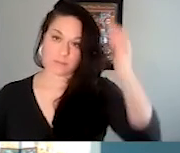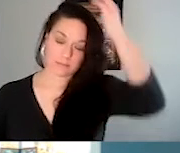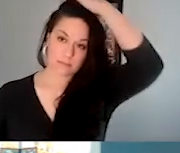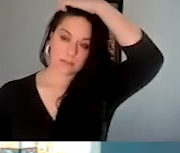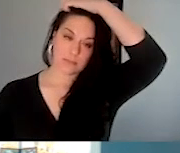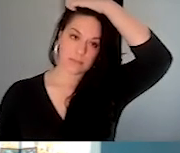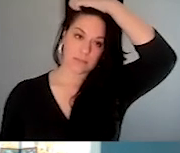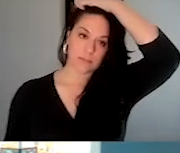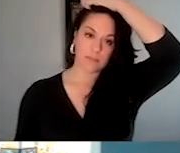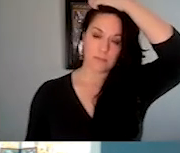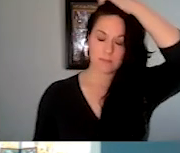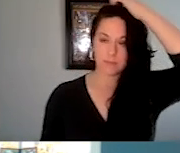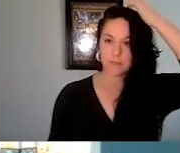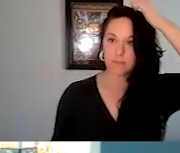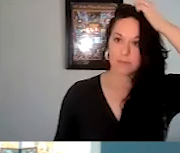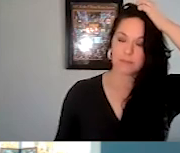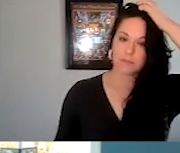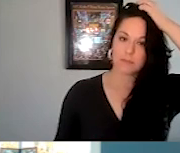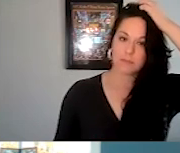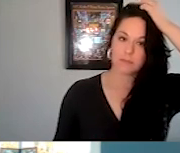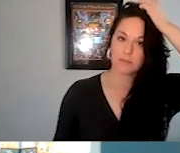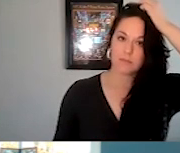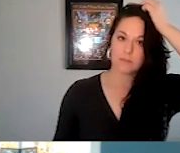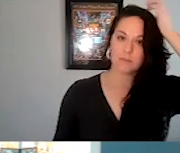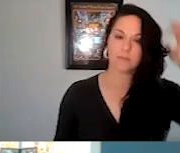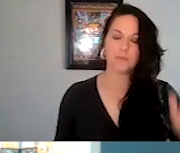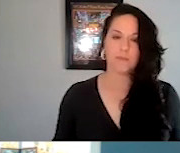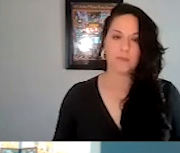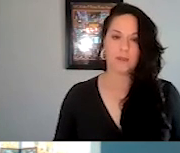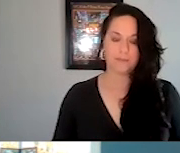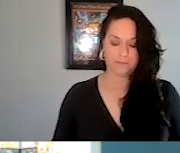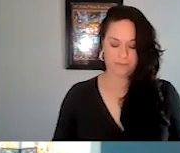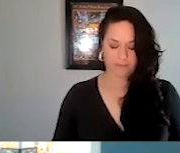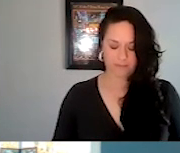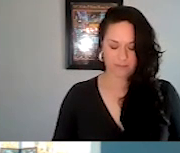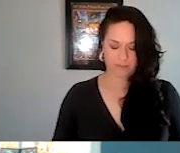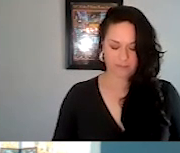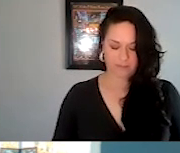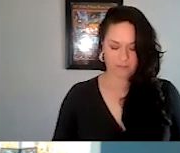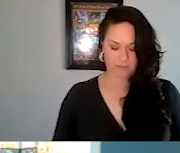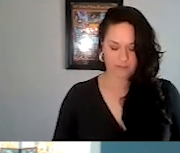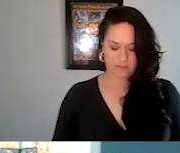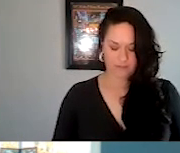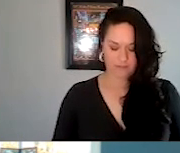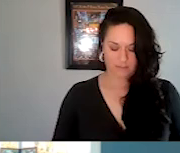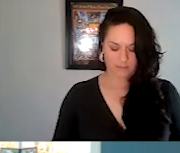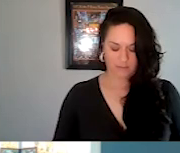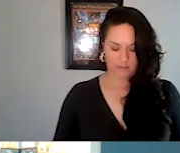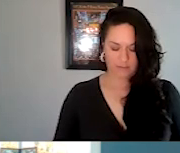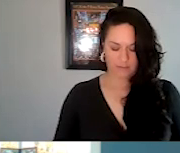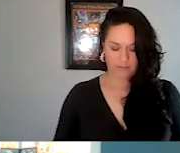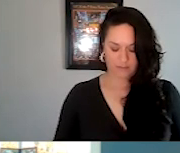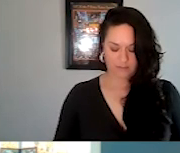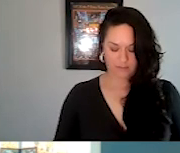change. And that's the system that you need to work with. And that's where you need to find the people to make your case too. And you need to